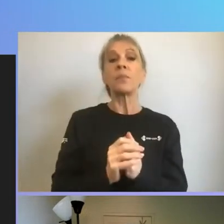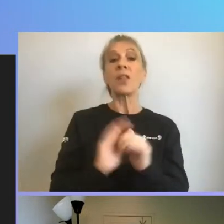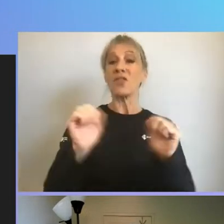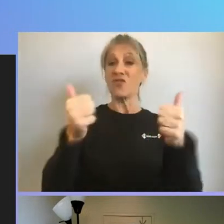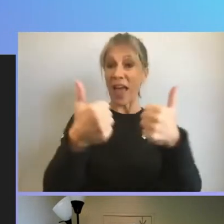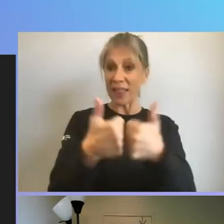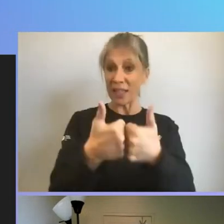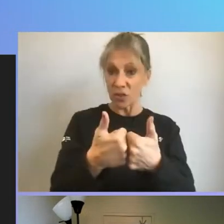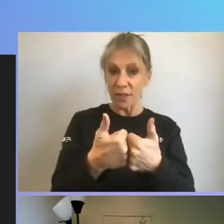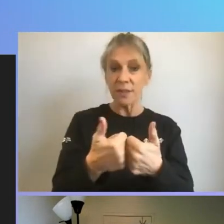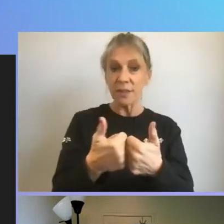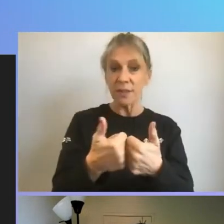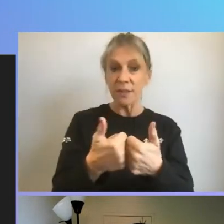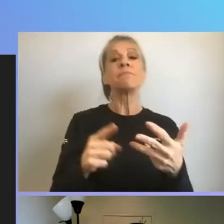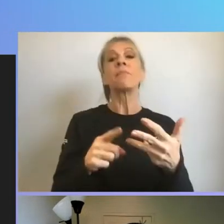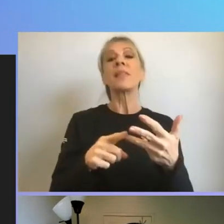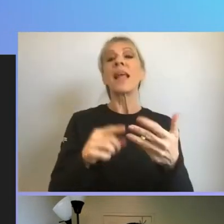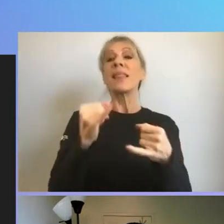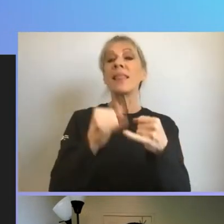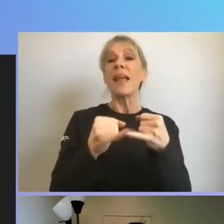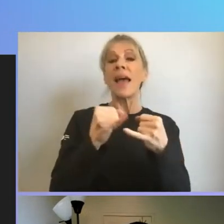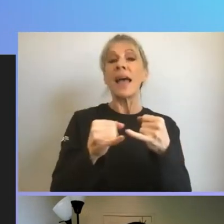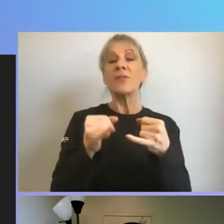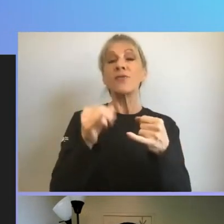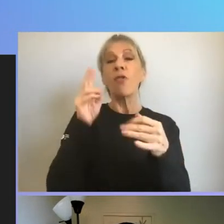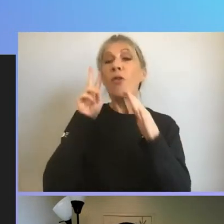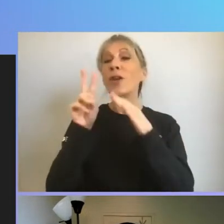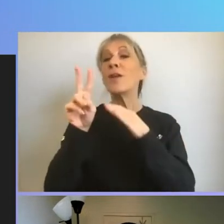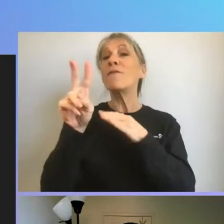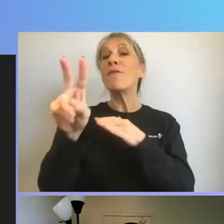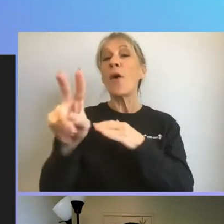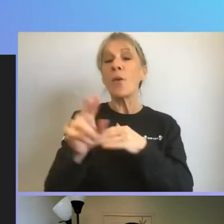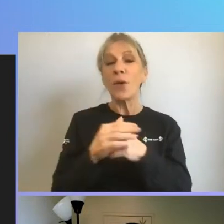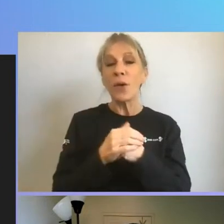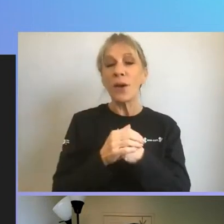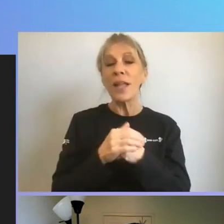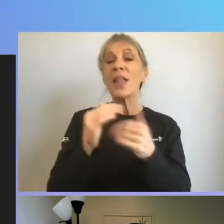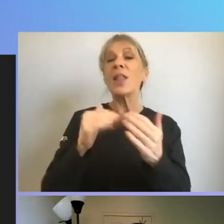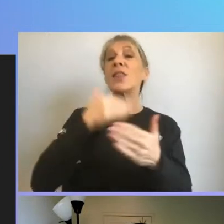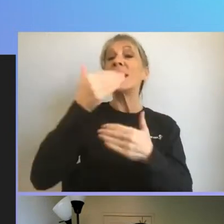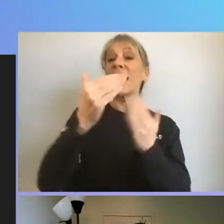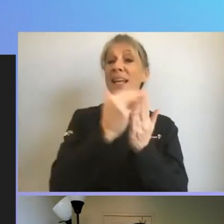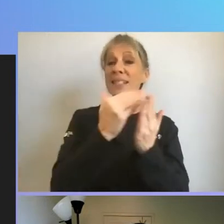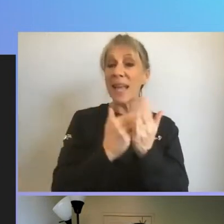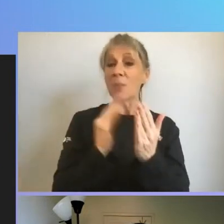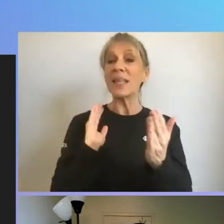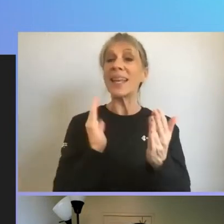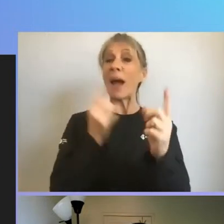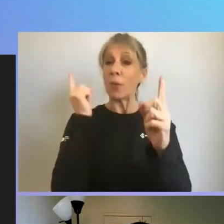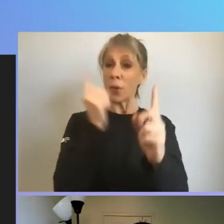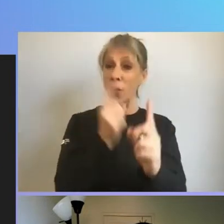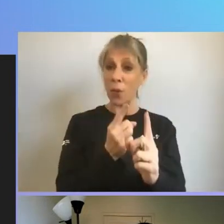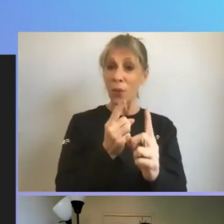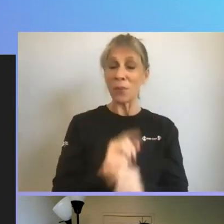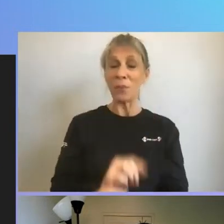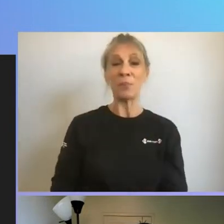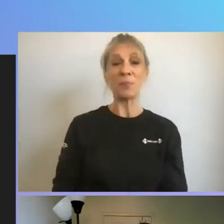then finally, we'll look forward. I will go over our next steps and our goal.